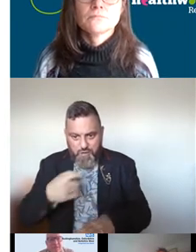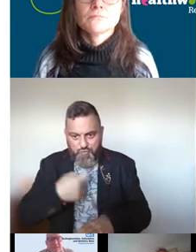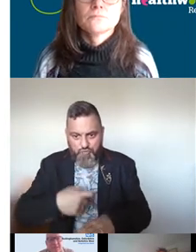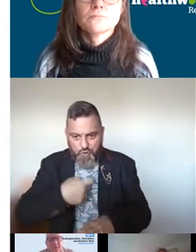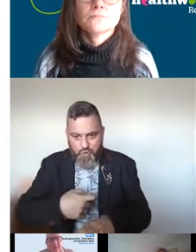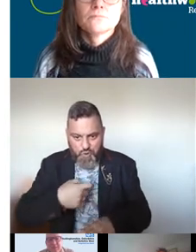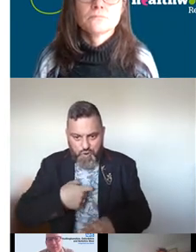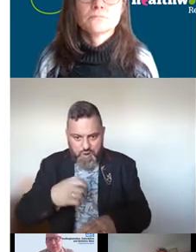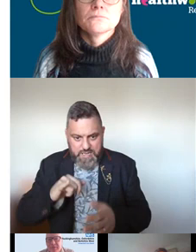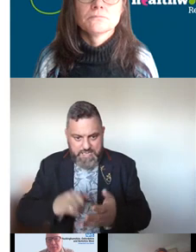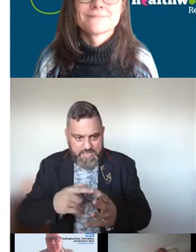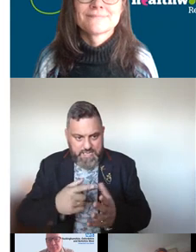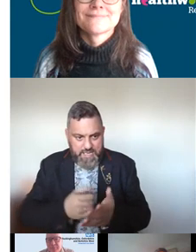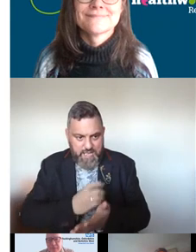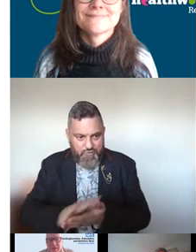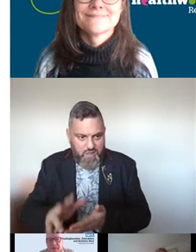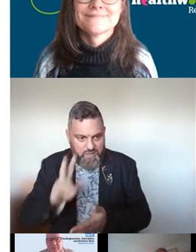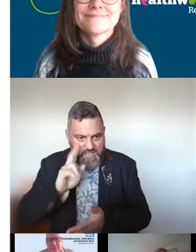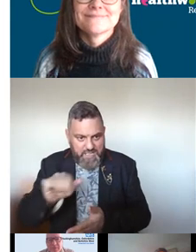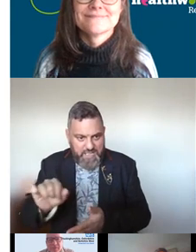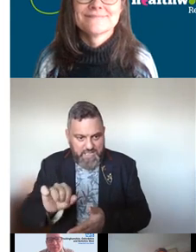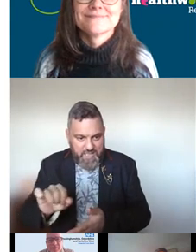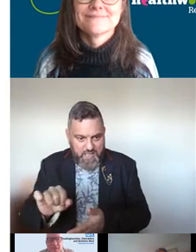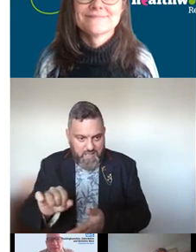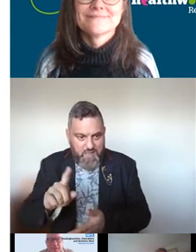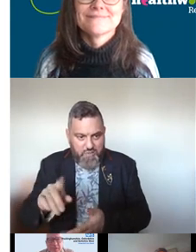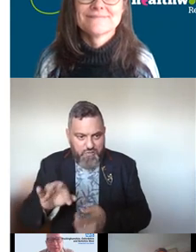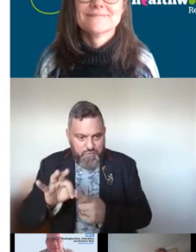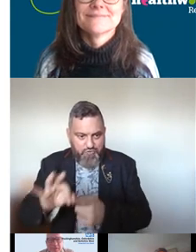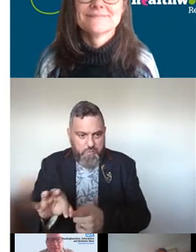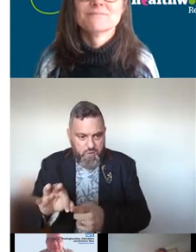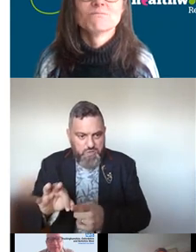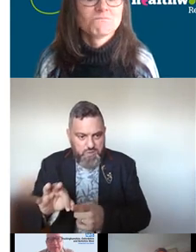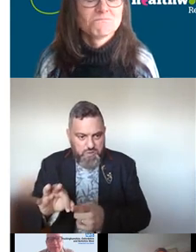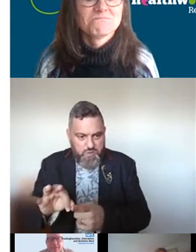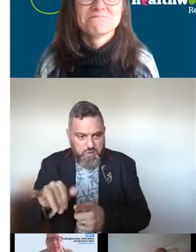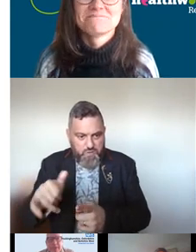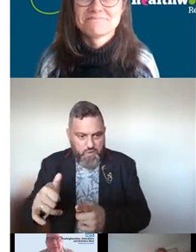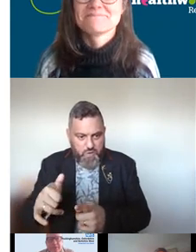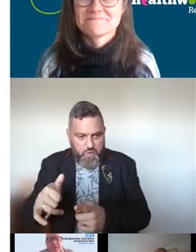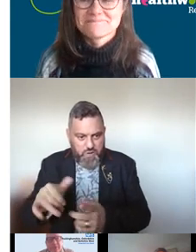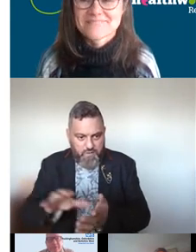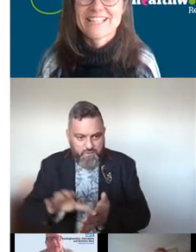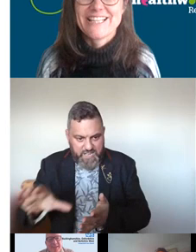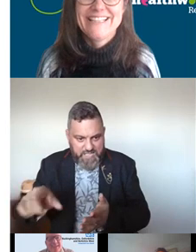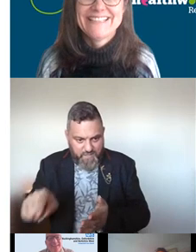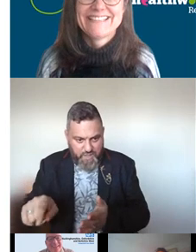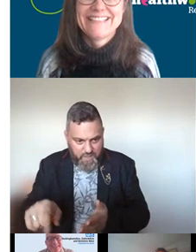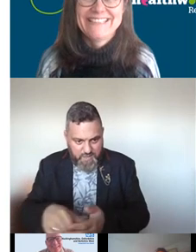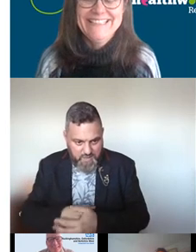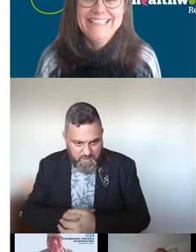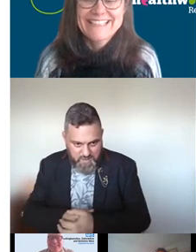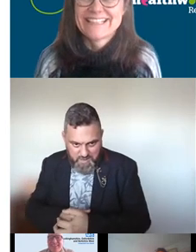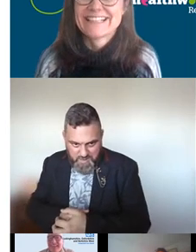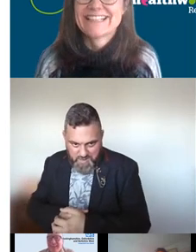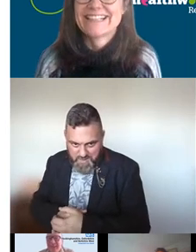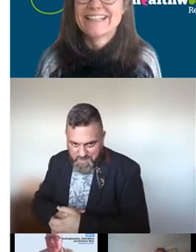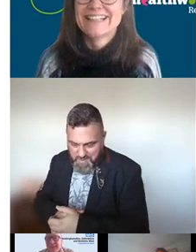Sarah probably hasn't seen this yet, but I think there is a proposal in the pipeline for around that funding and so on.